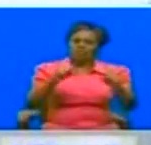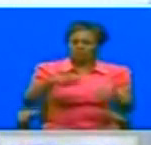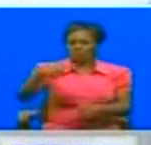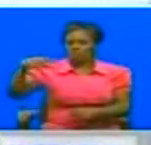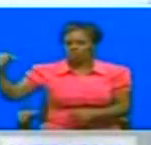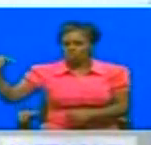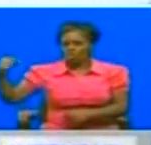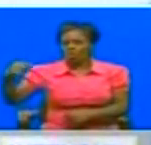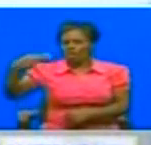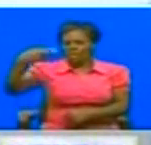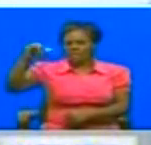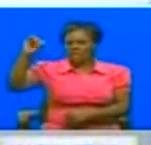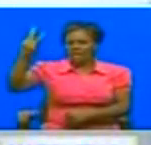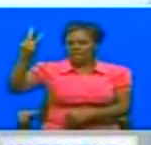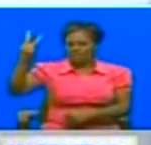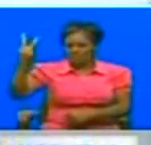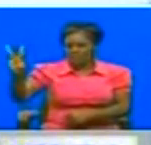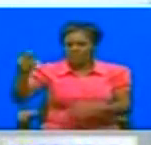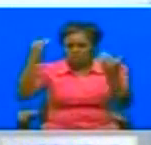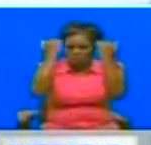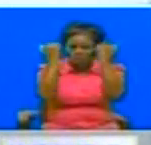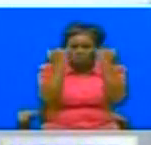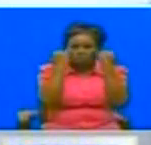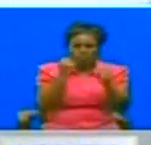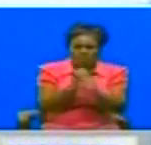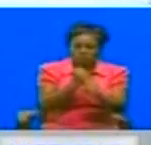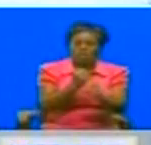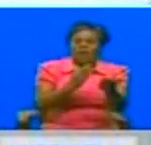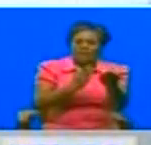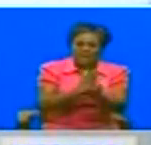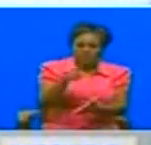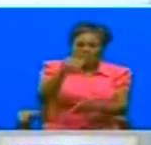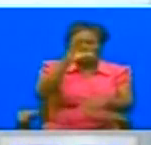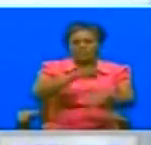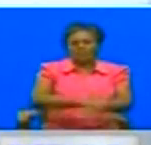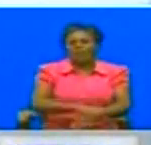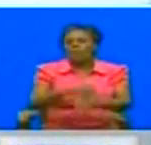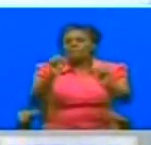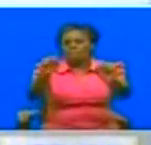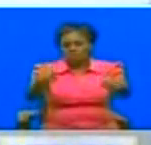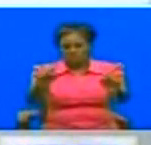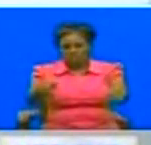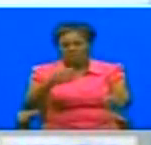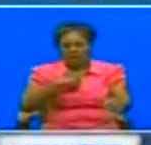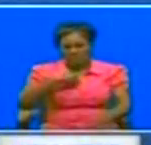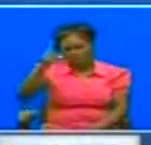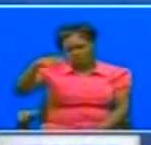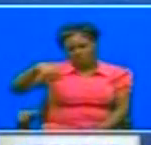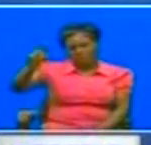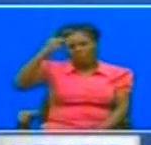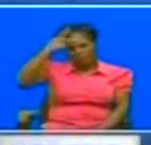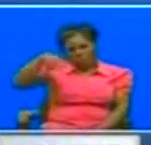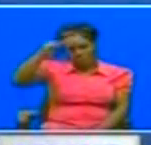HIV tribunal? Are people able to go to court to be able to ensure that their rights are enforced? So it is possible. We have the right legal and